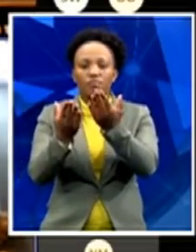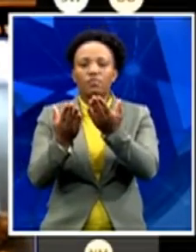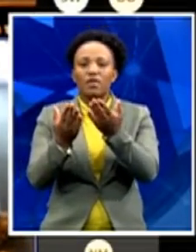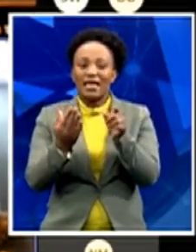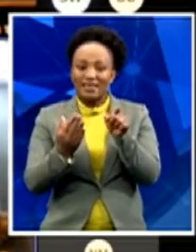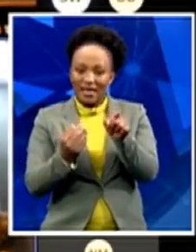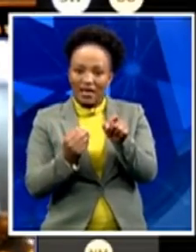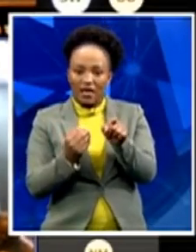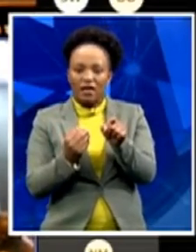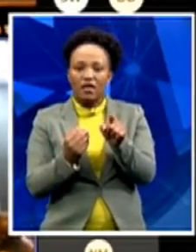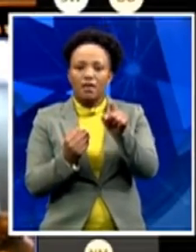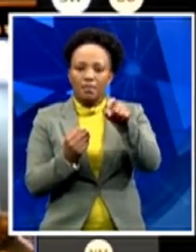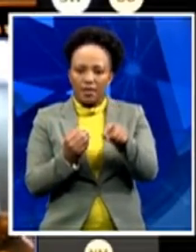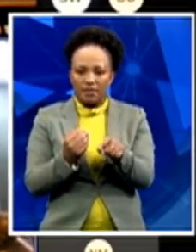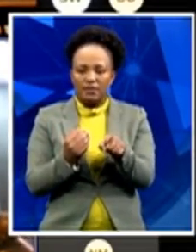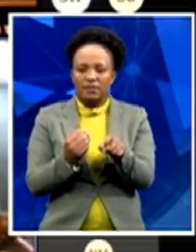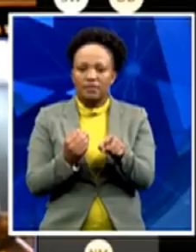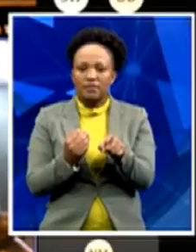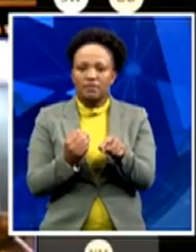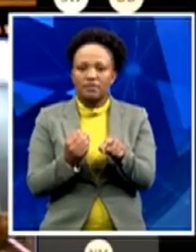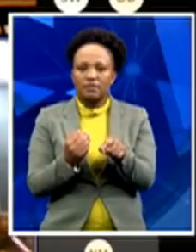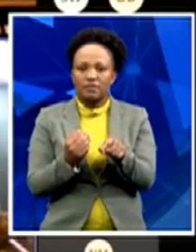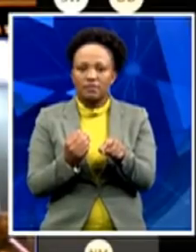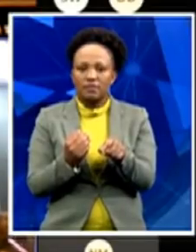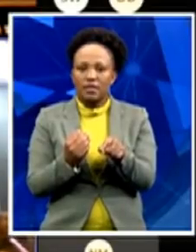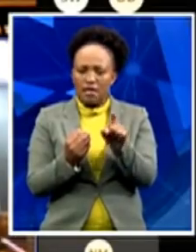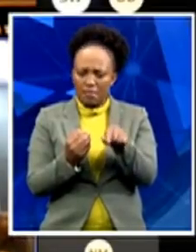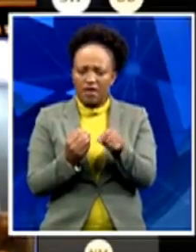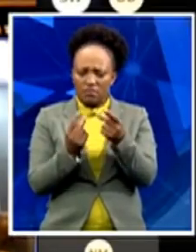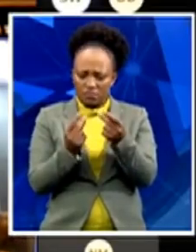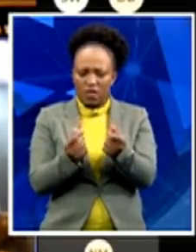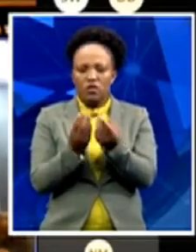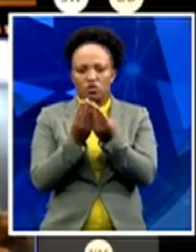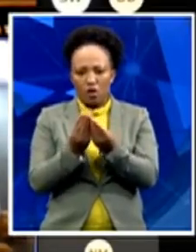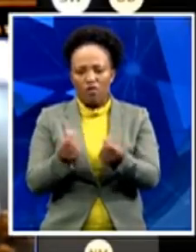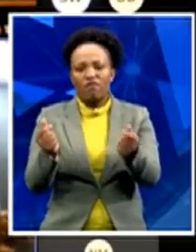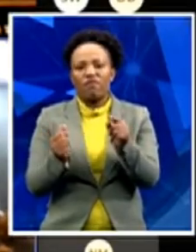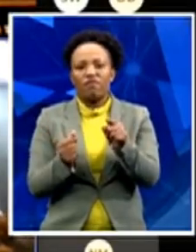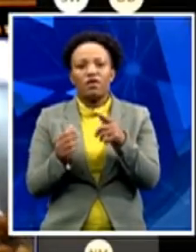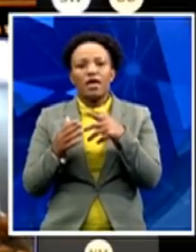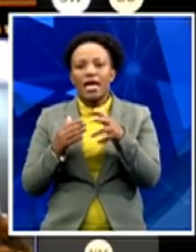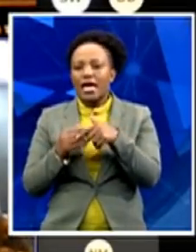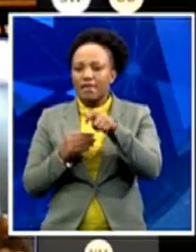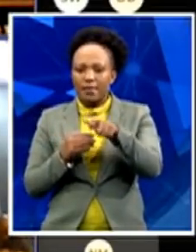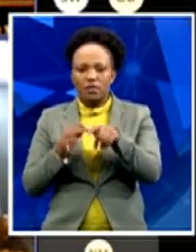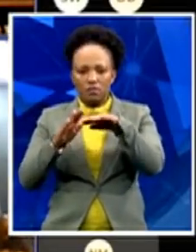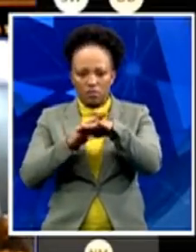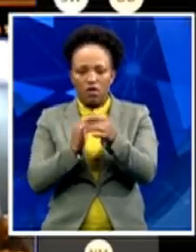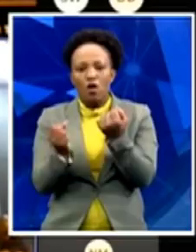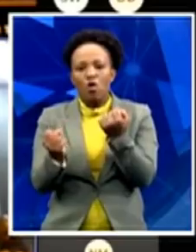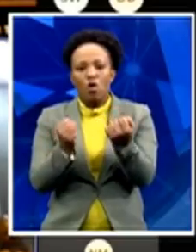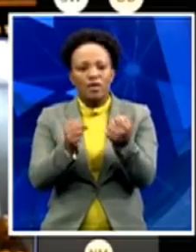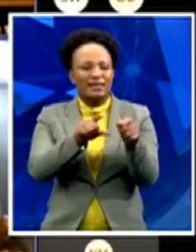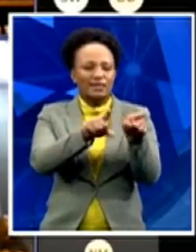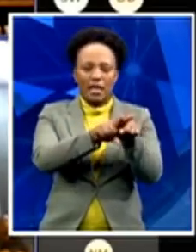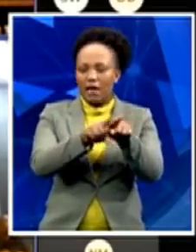immediately and summarily dealt with. All people who come before our courts are the same. Whether they are kings or